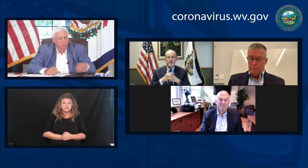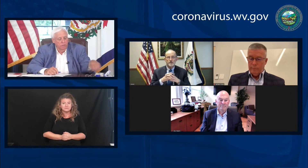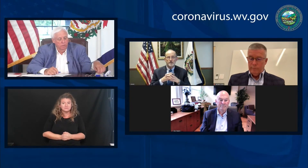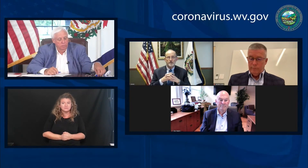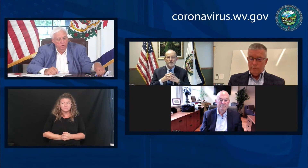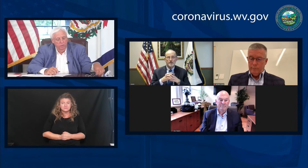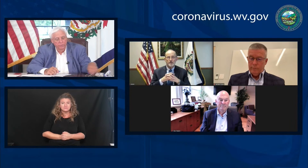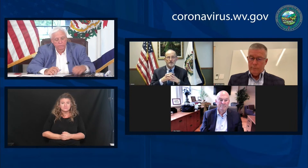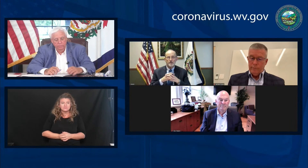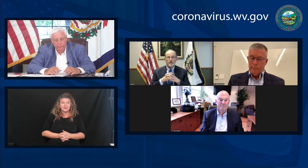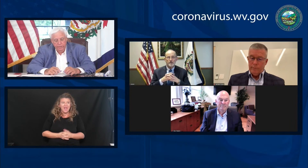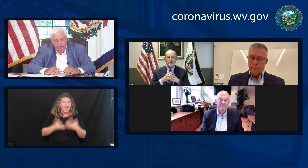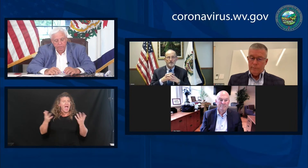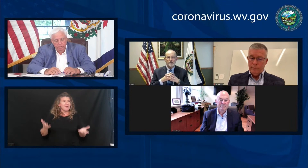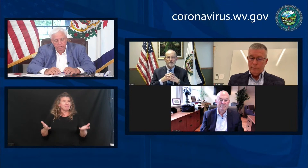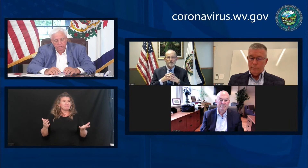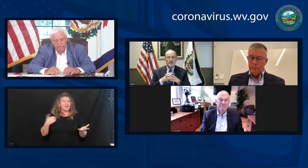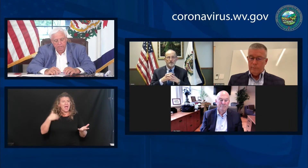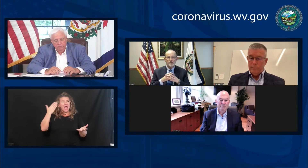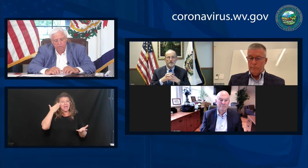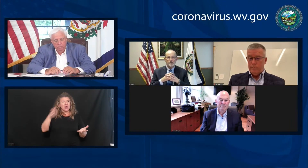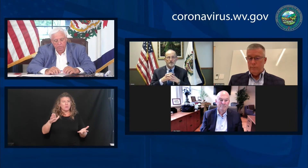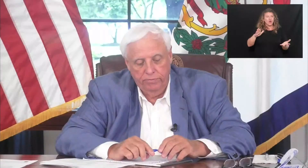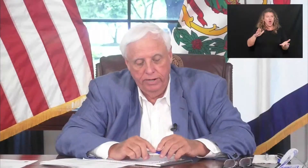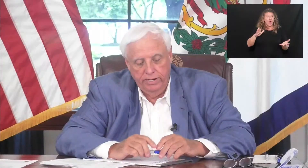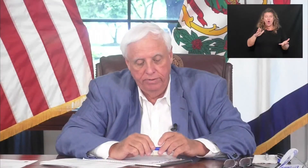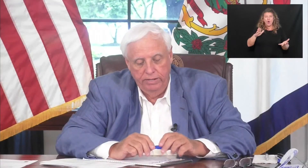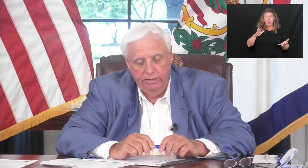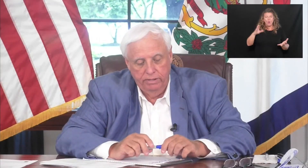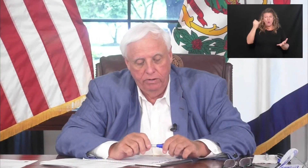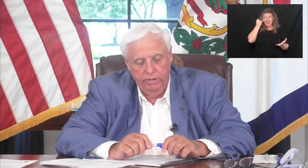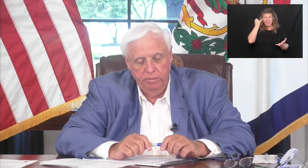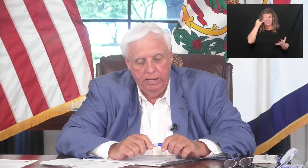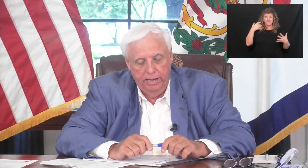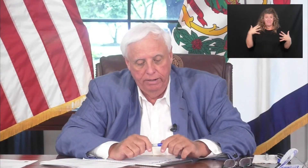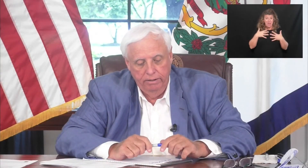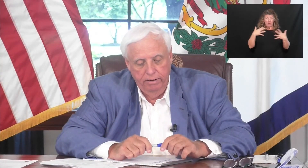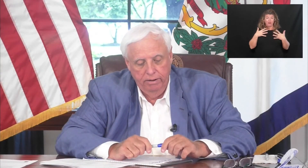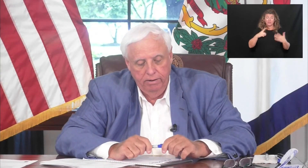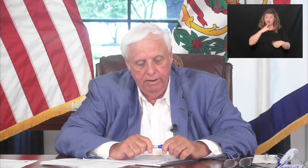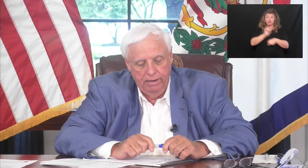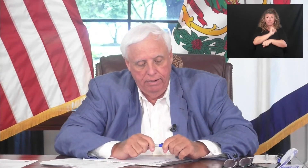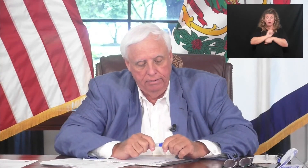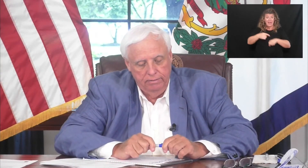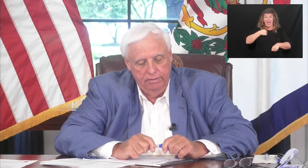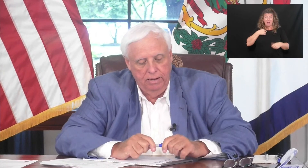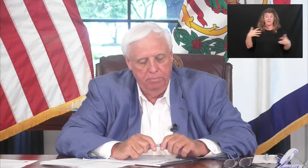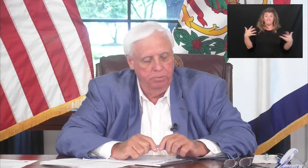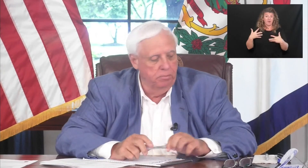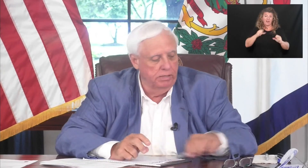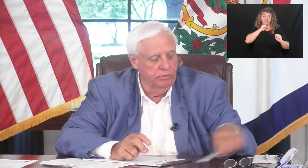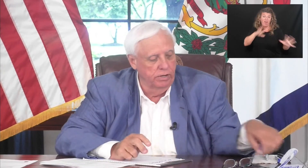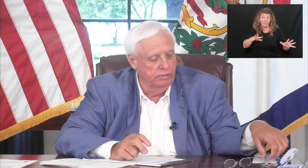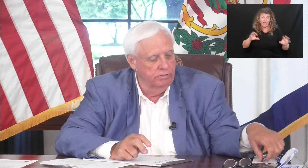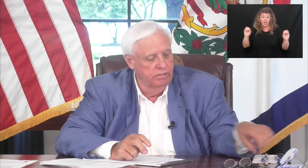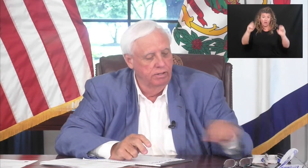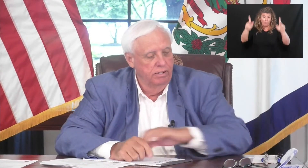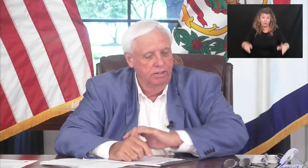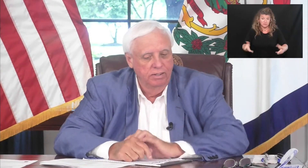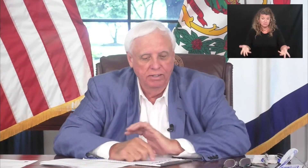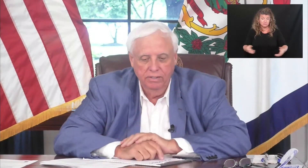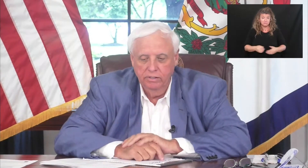I don't know, Paul, if it's a fear, because I'm not going to be afraid of anything or anybody. You know, I put my